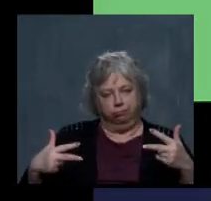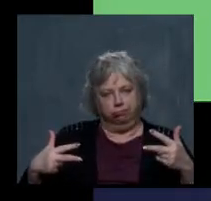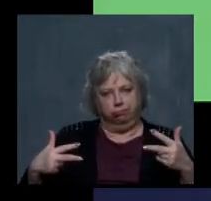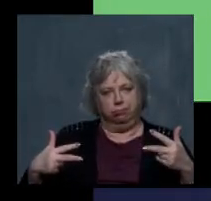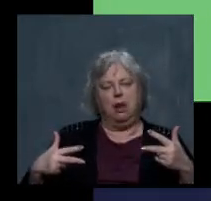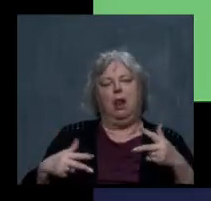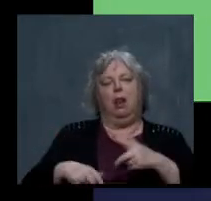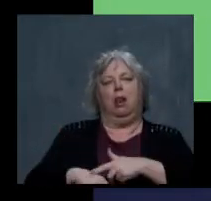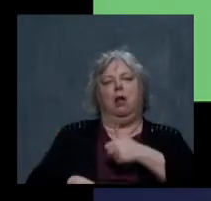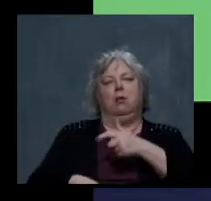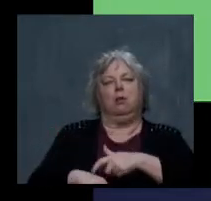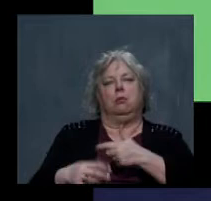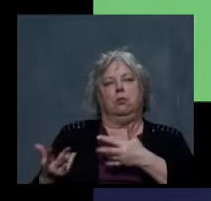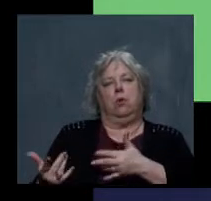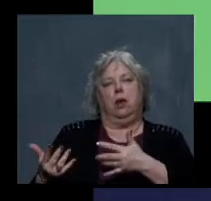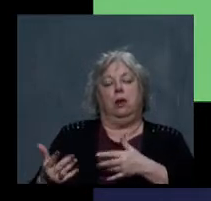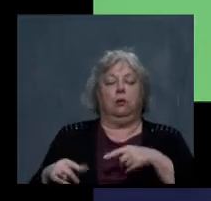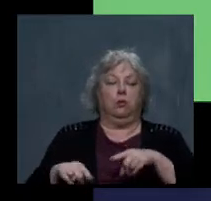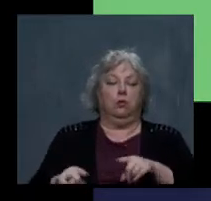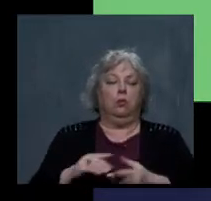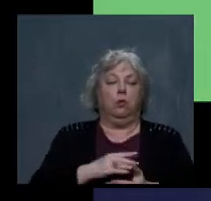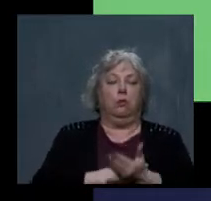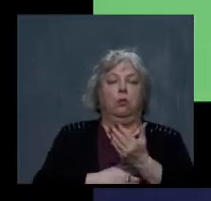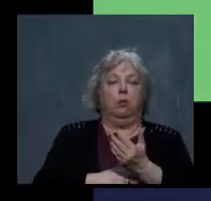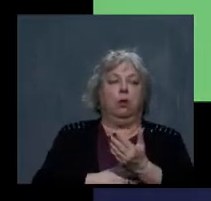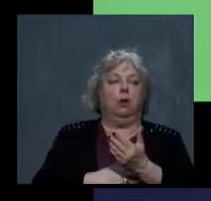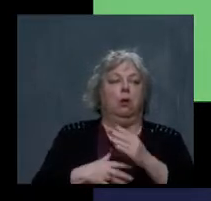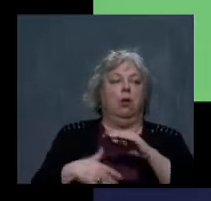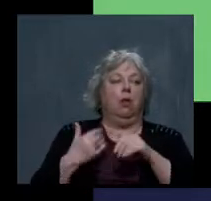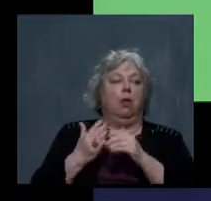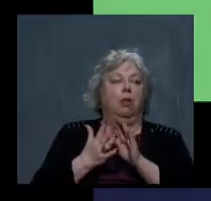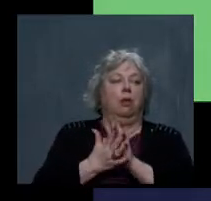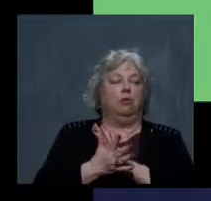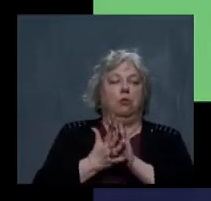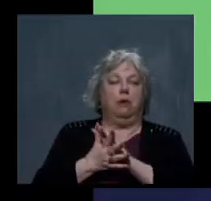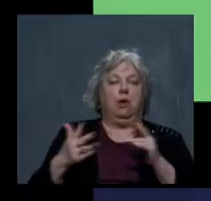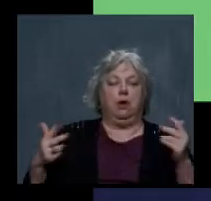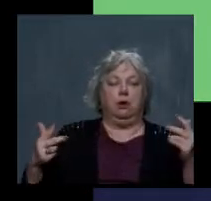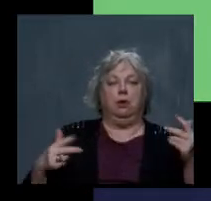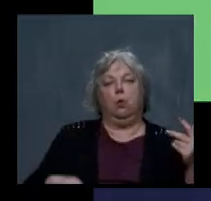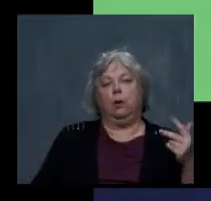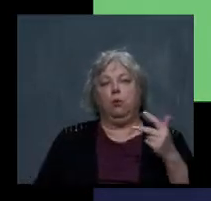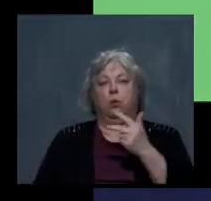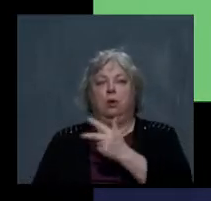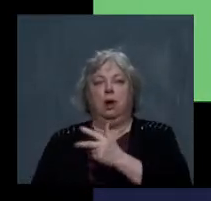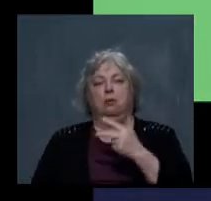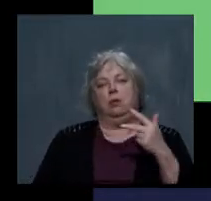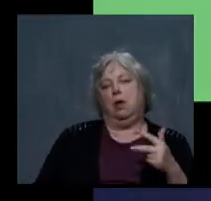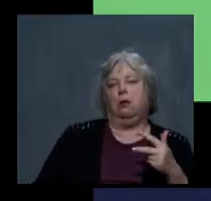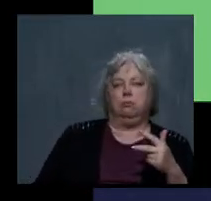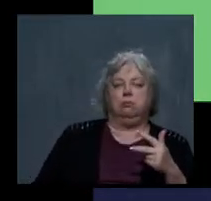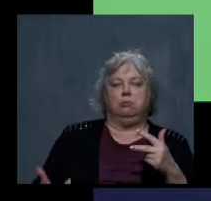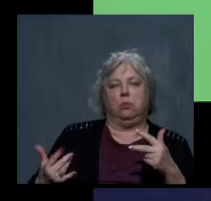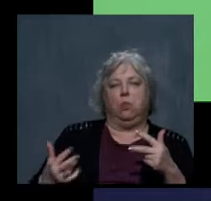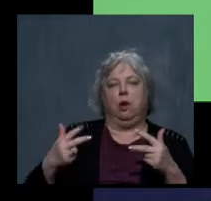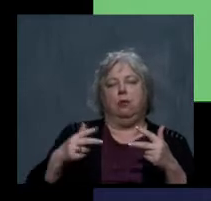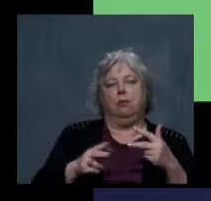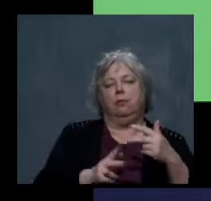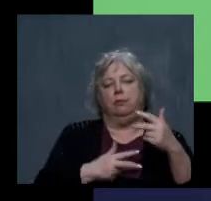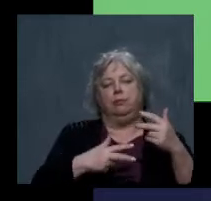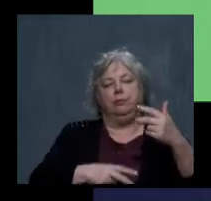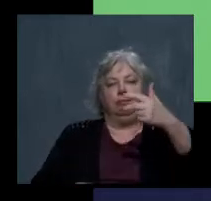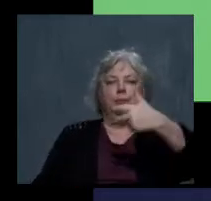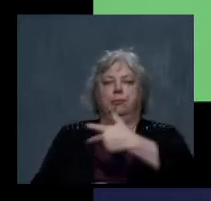now during the AM, all the traffic that is coming towards town, they will be stopped basically. You know, if you give more